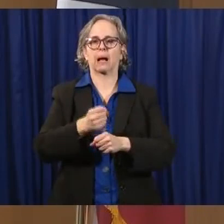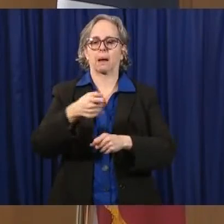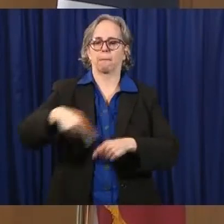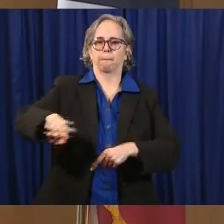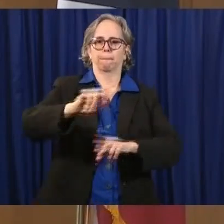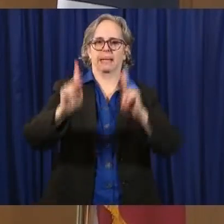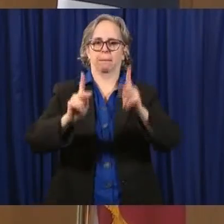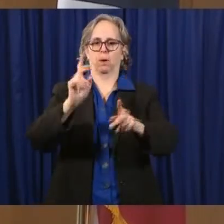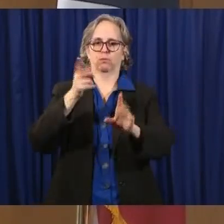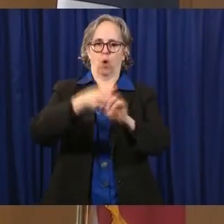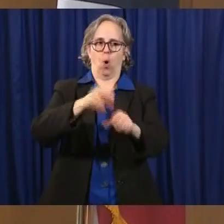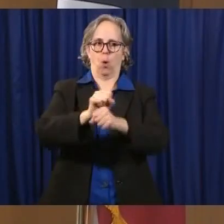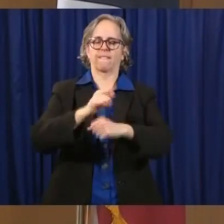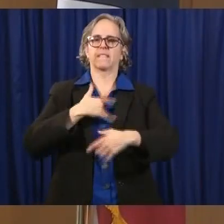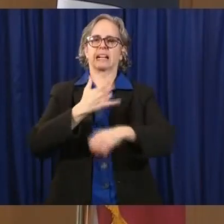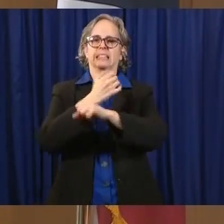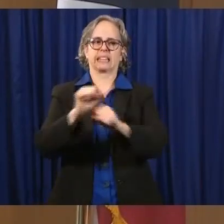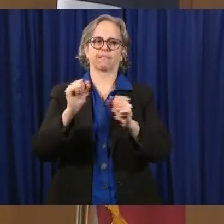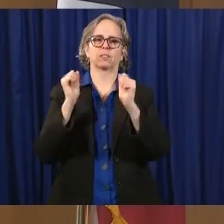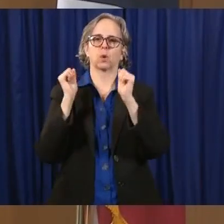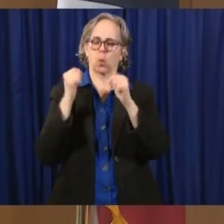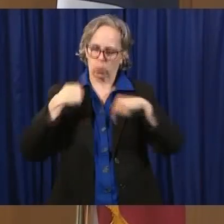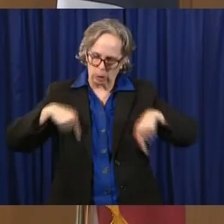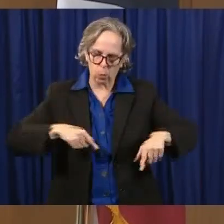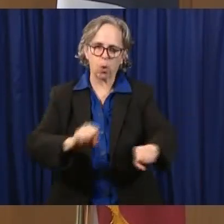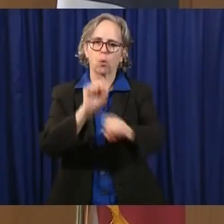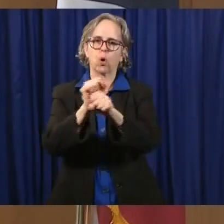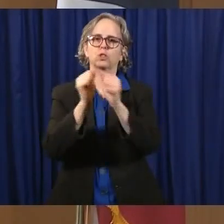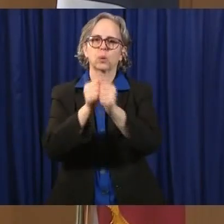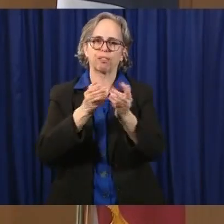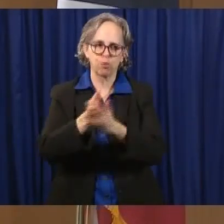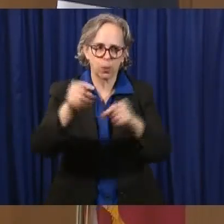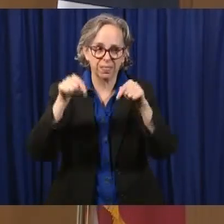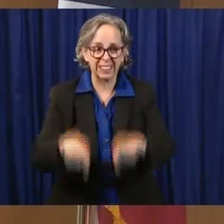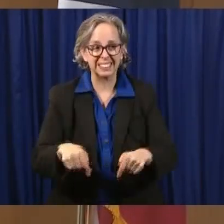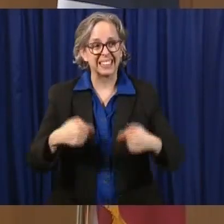through this. So I get it, but